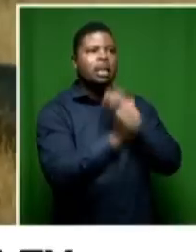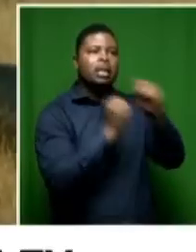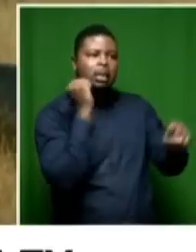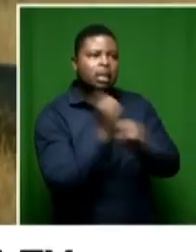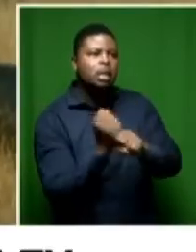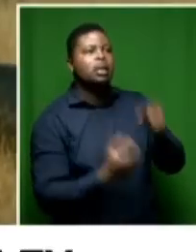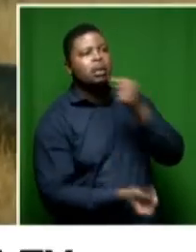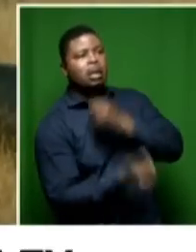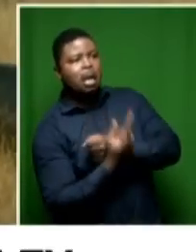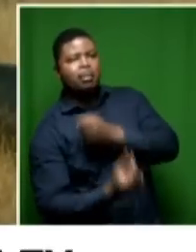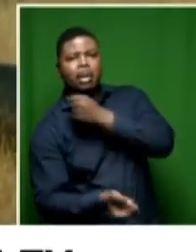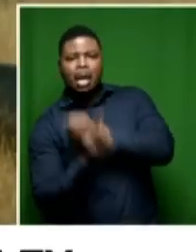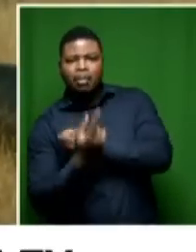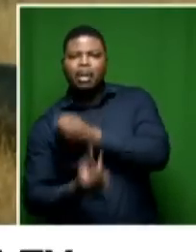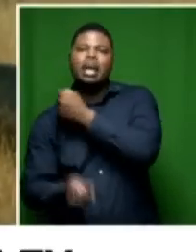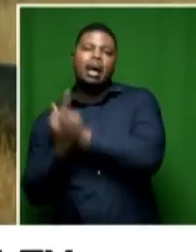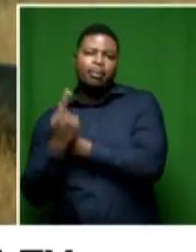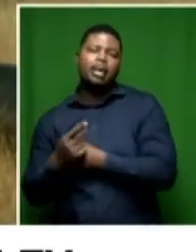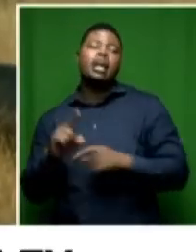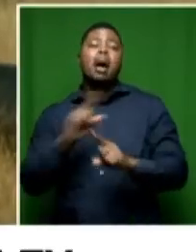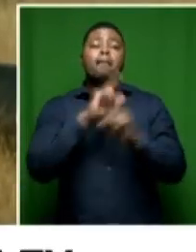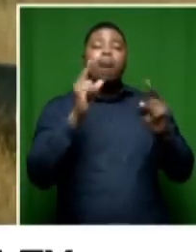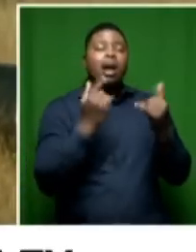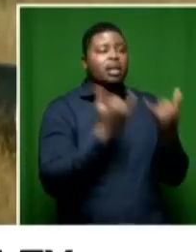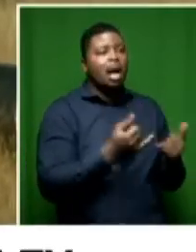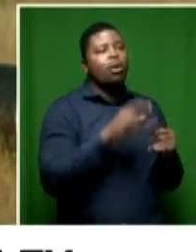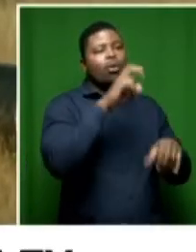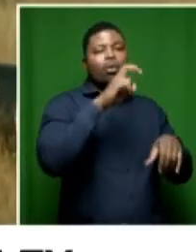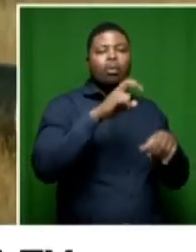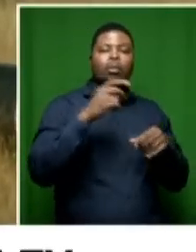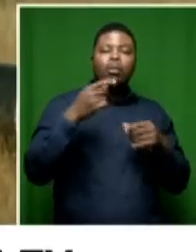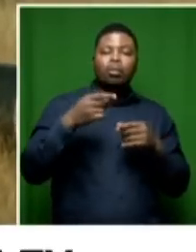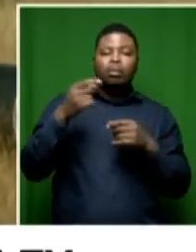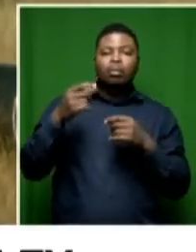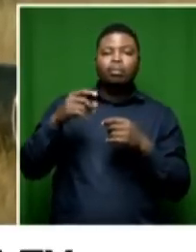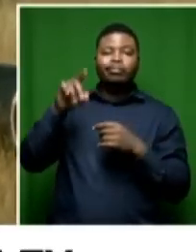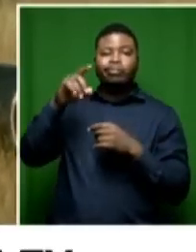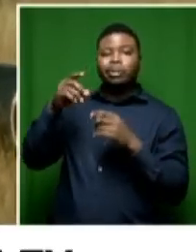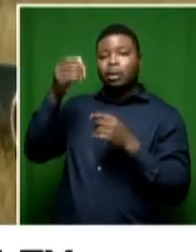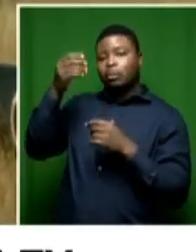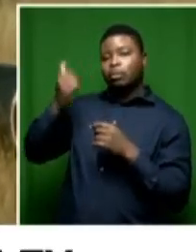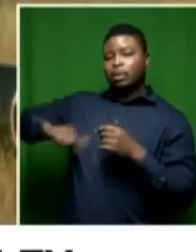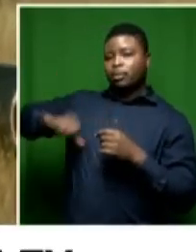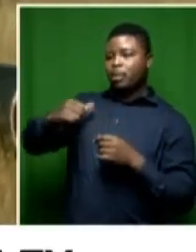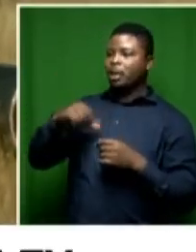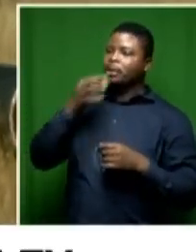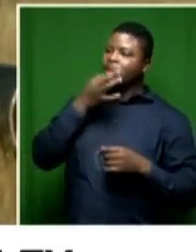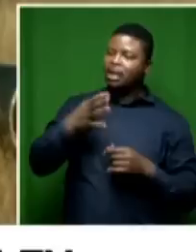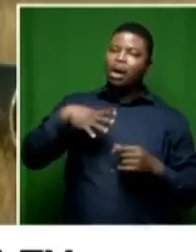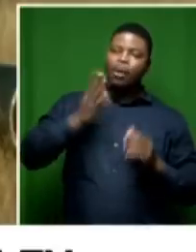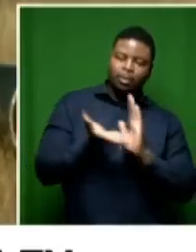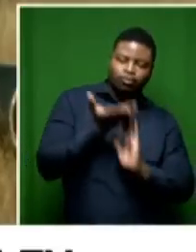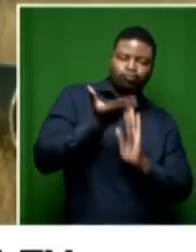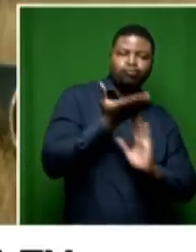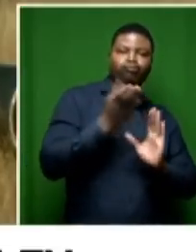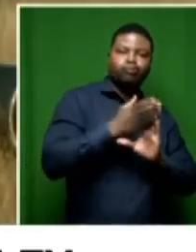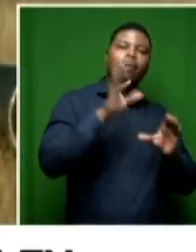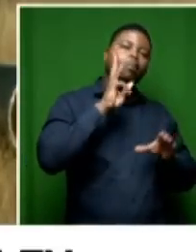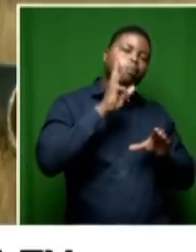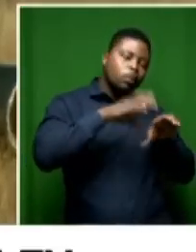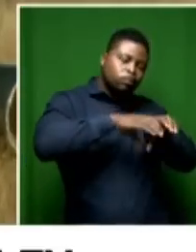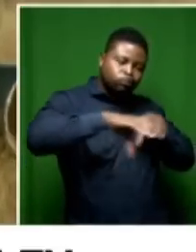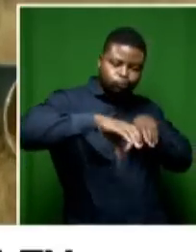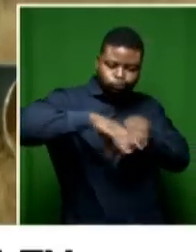says they need to upgrade the infrastructure. And the constant reaction that we are getting from the Sol Plaatje Municipality